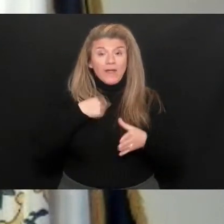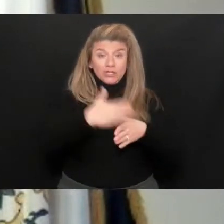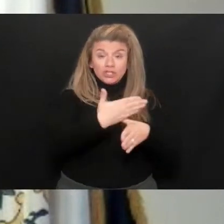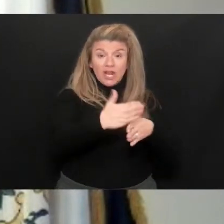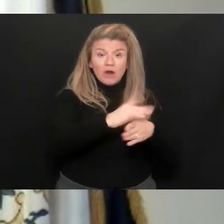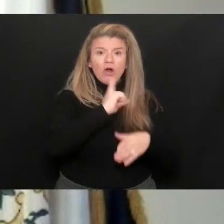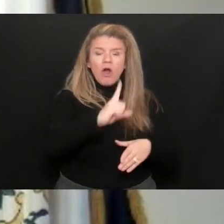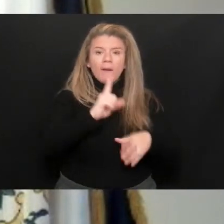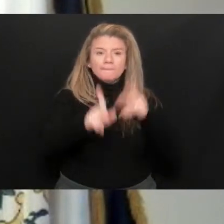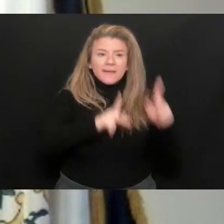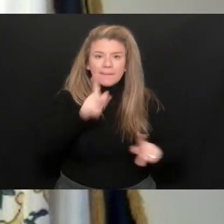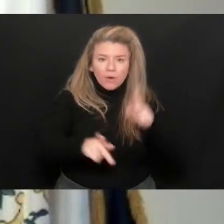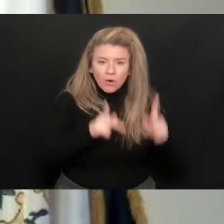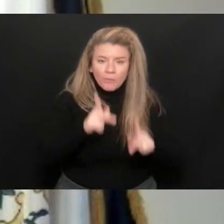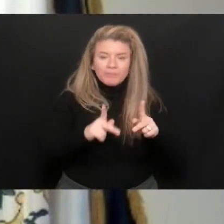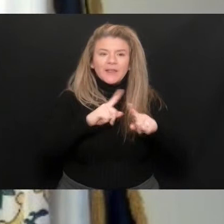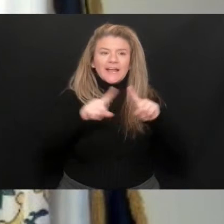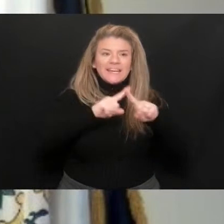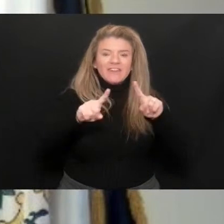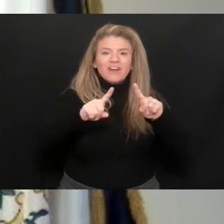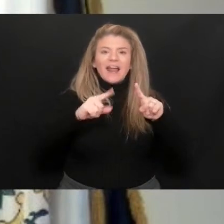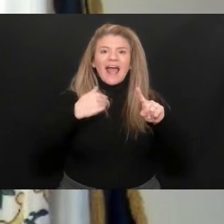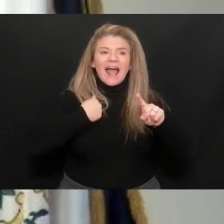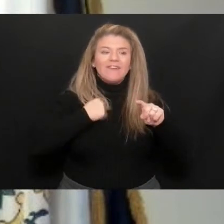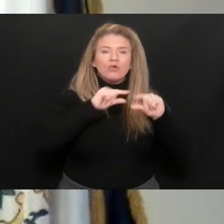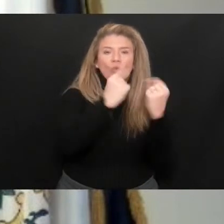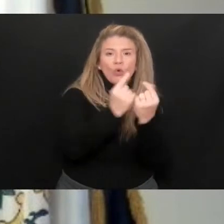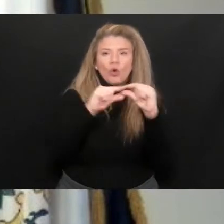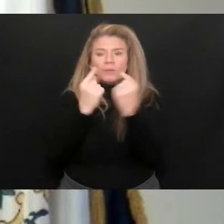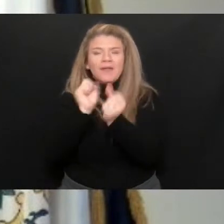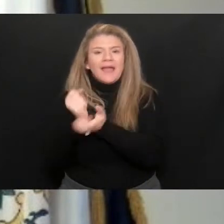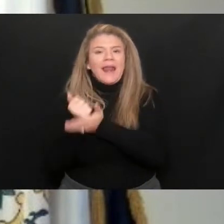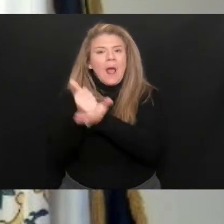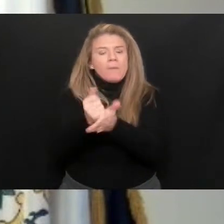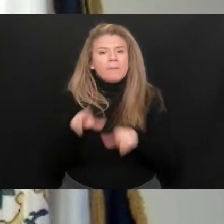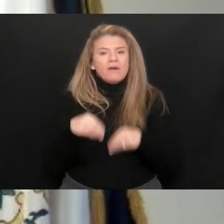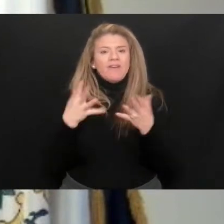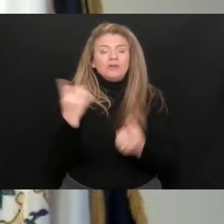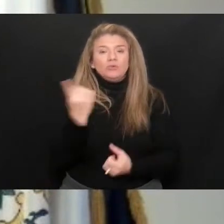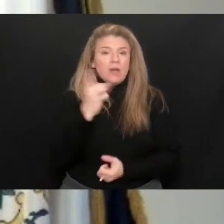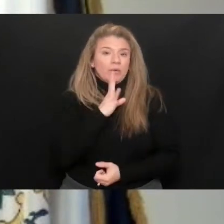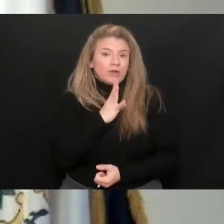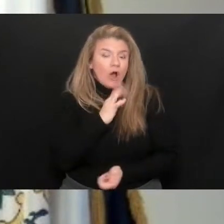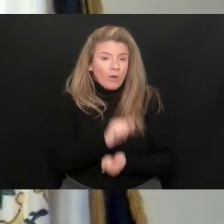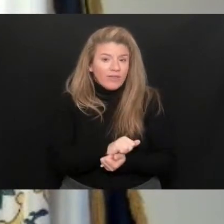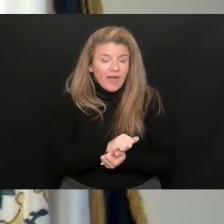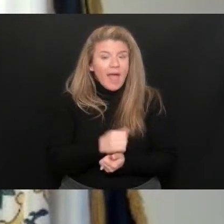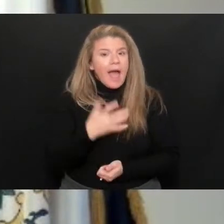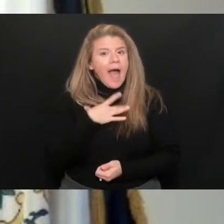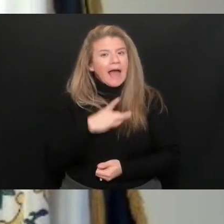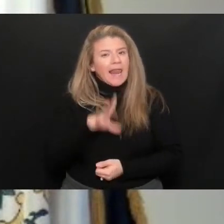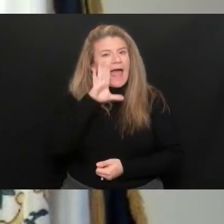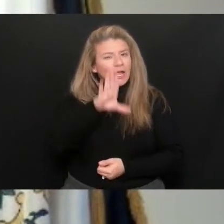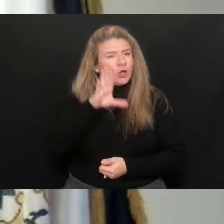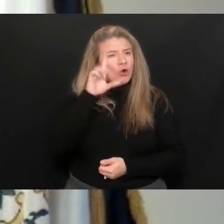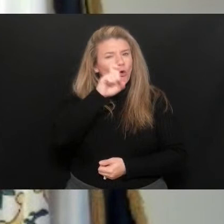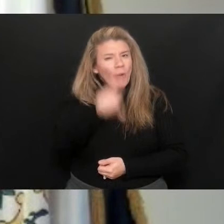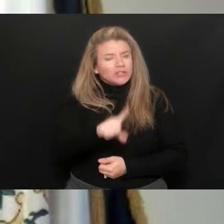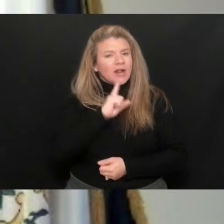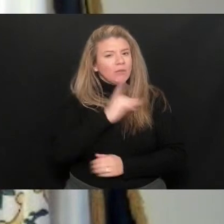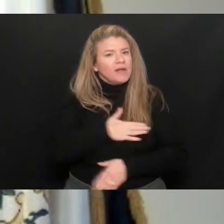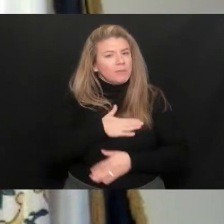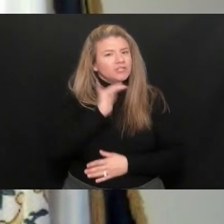and entities that can help and can provide someone to talk to. So I like your question and I appreciate it, Mark,